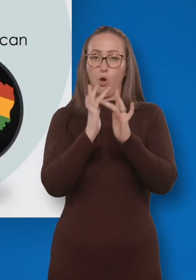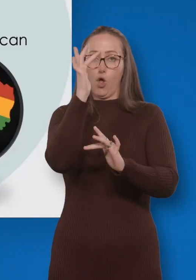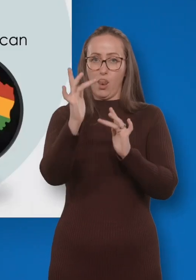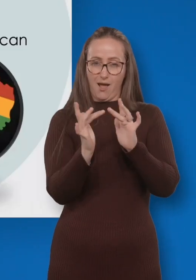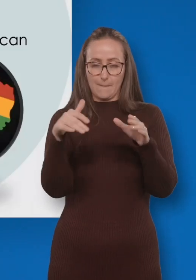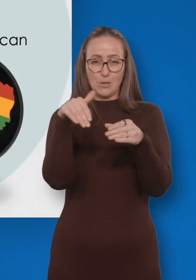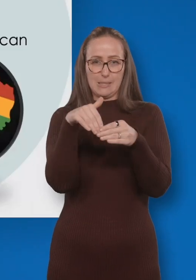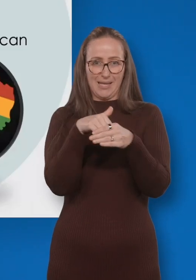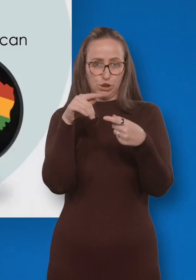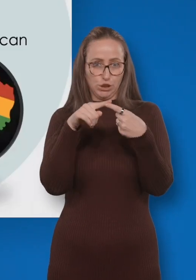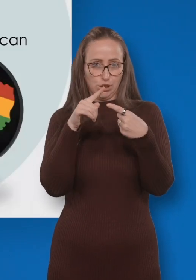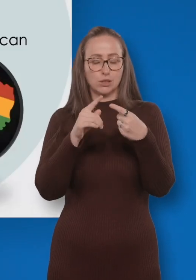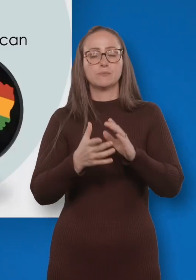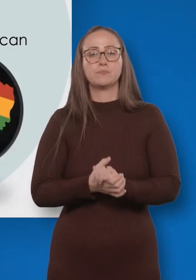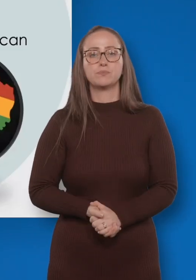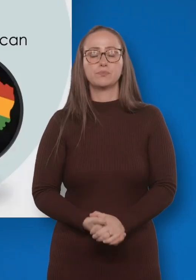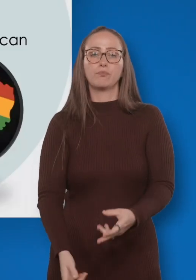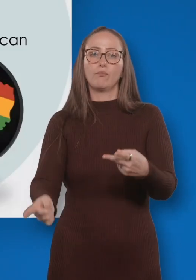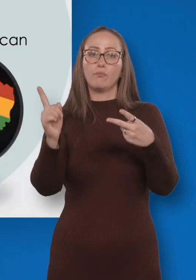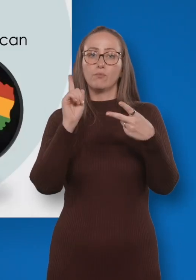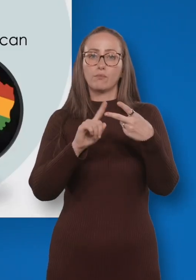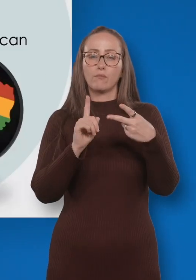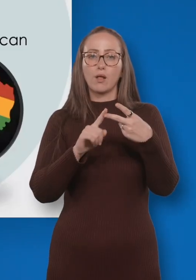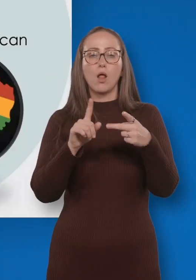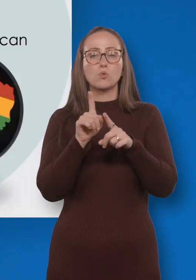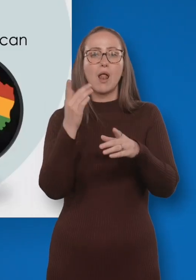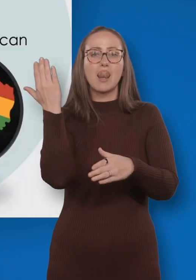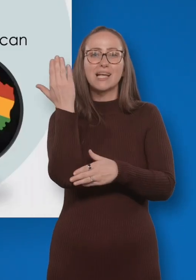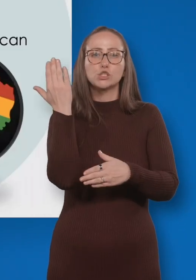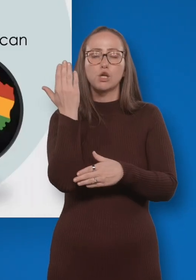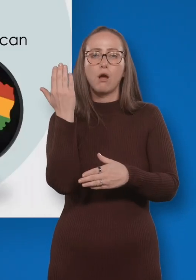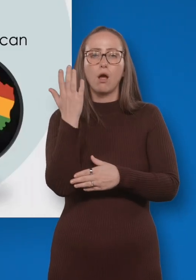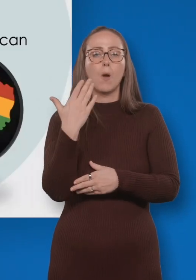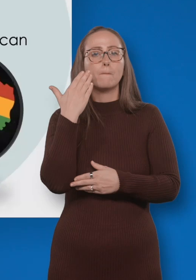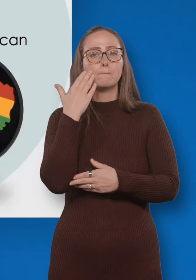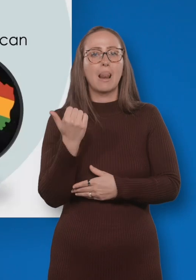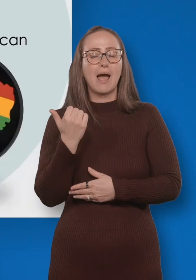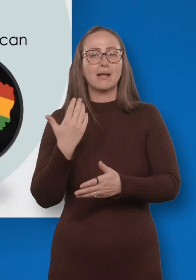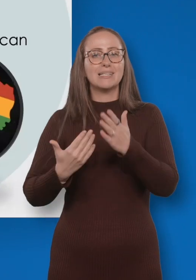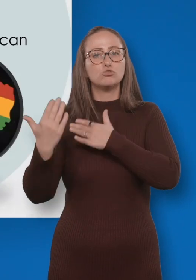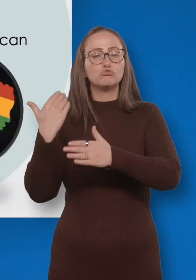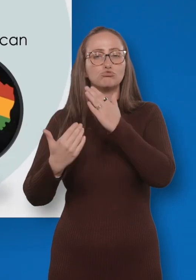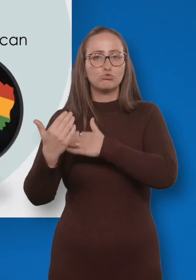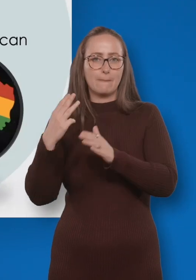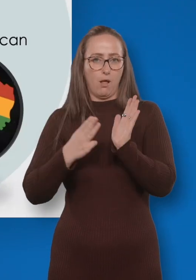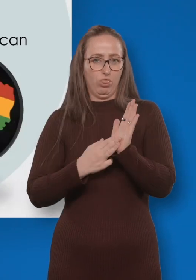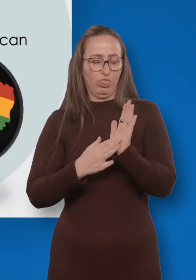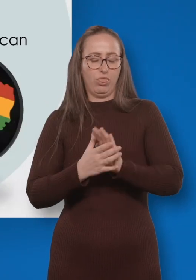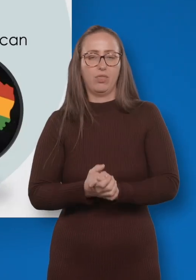register for online participation. And then we have a lecture on Black